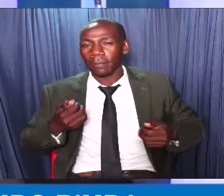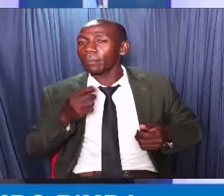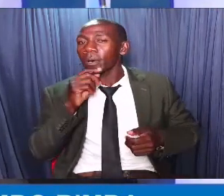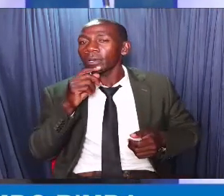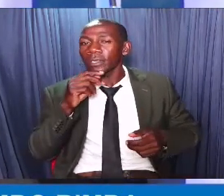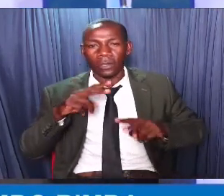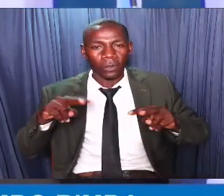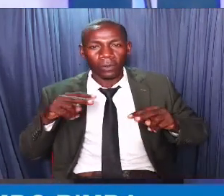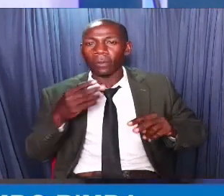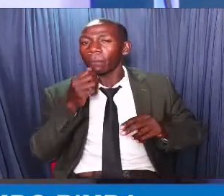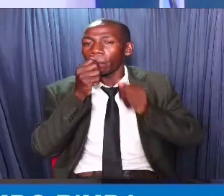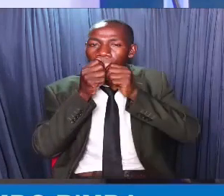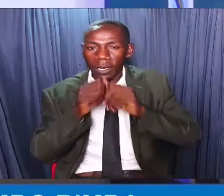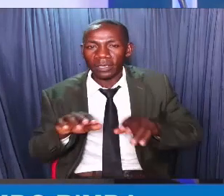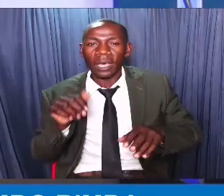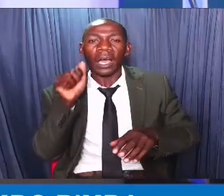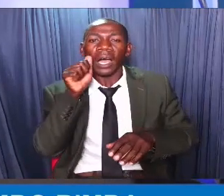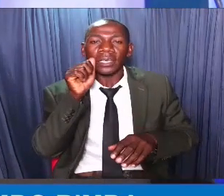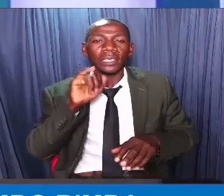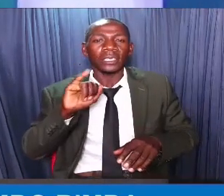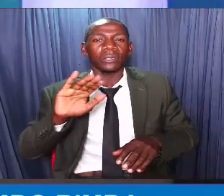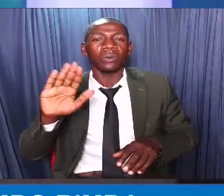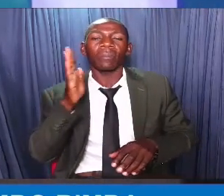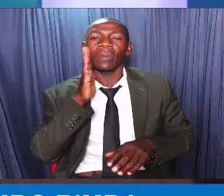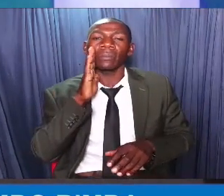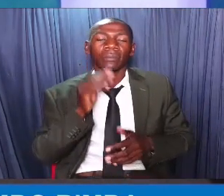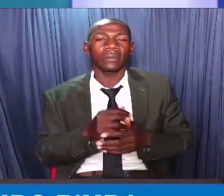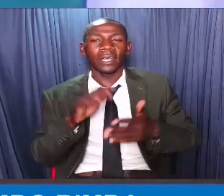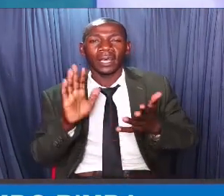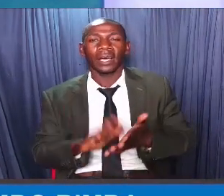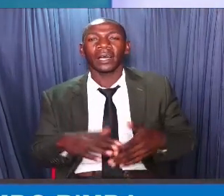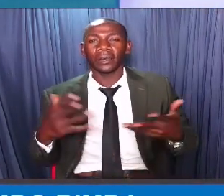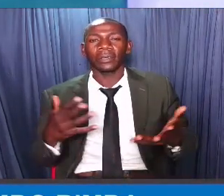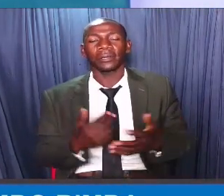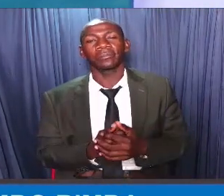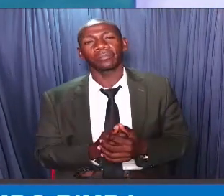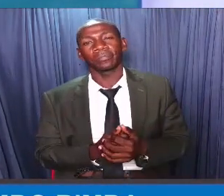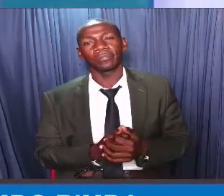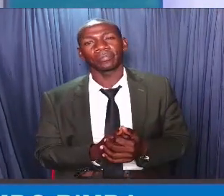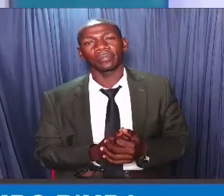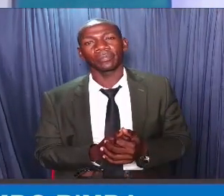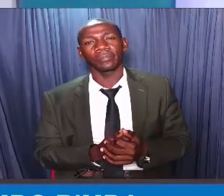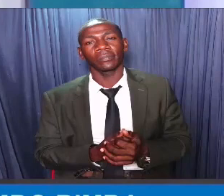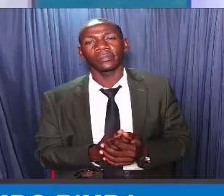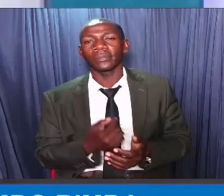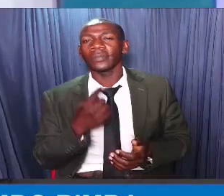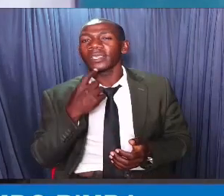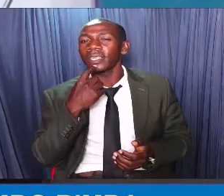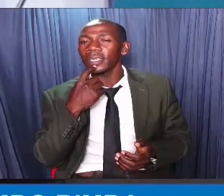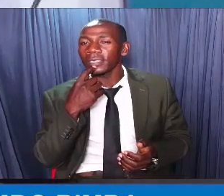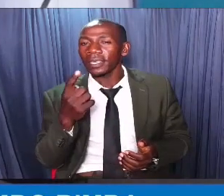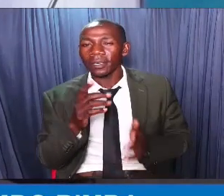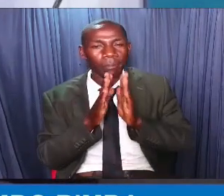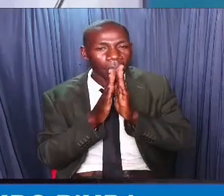You seek contentment from your parents. Shangazi mamako. Your aunt is your mother. Hallelujah. Hallelujah. Akasema kule kuongea